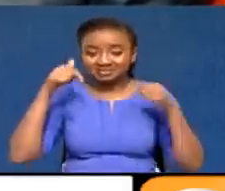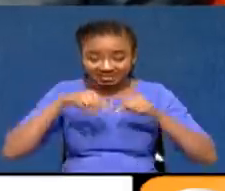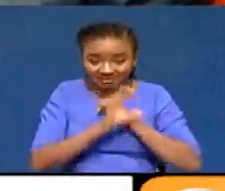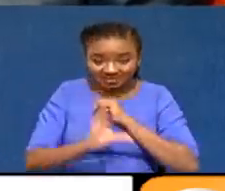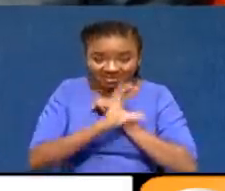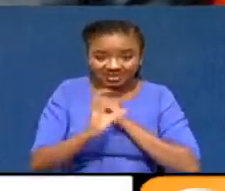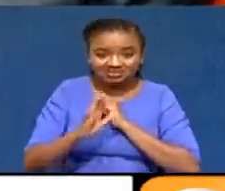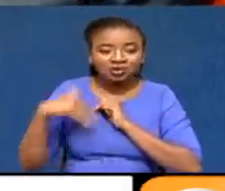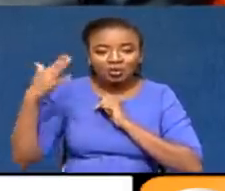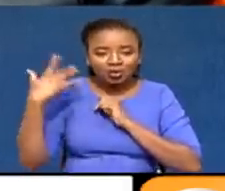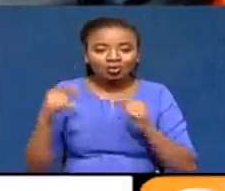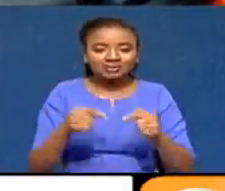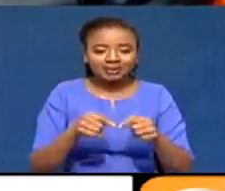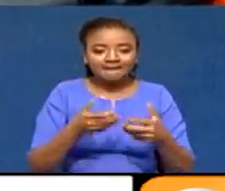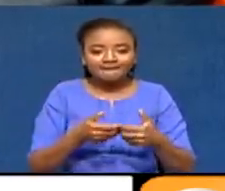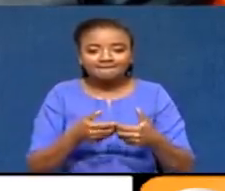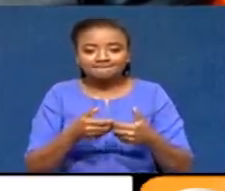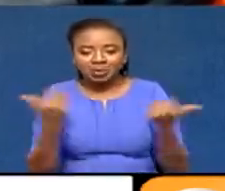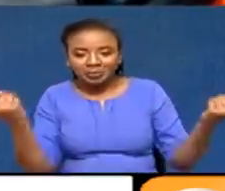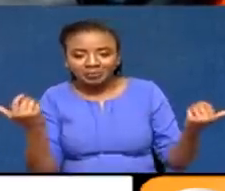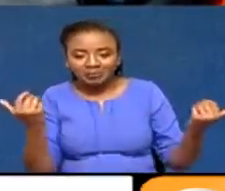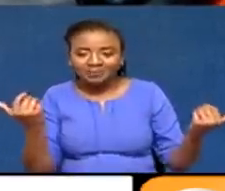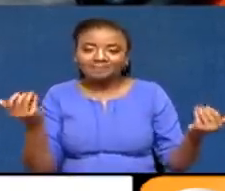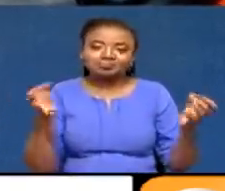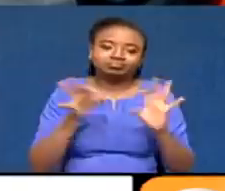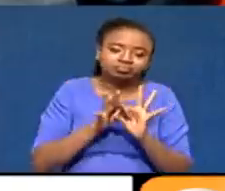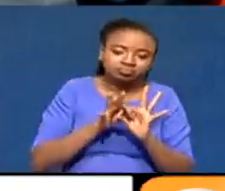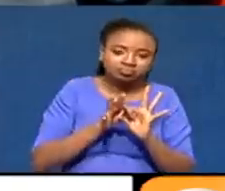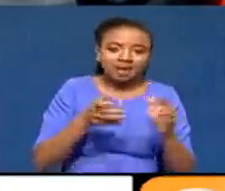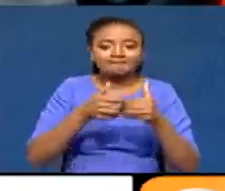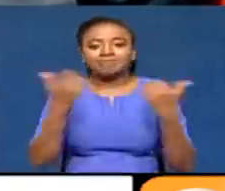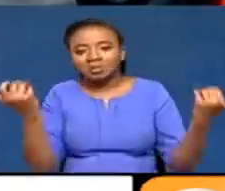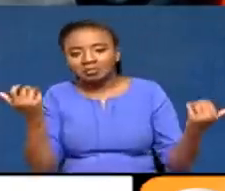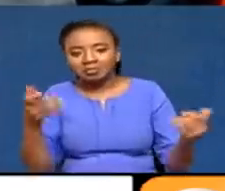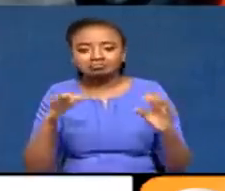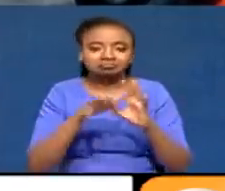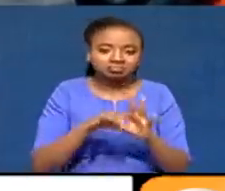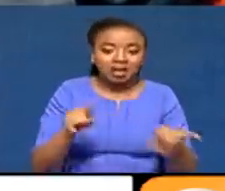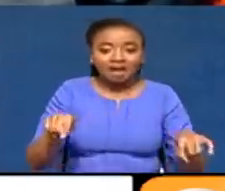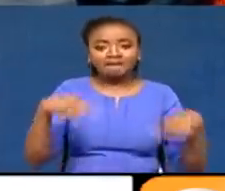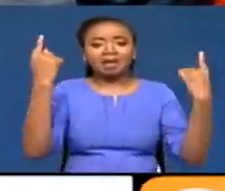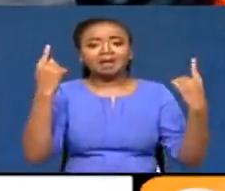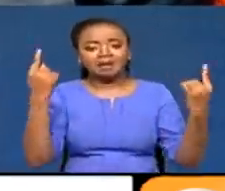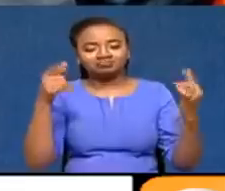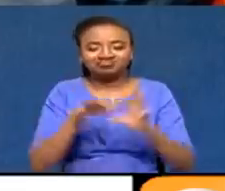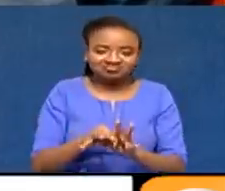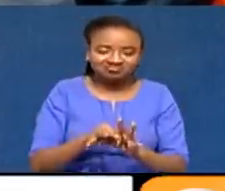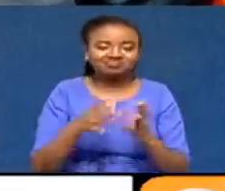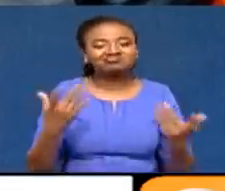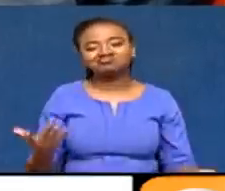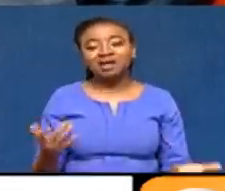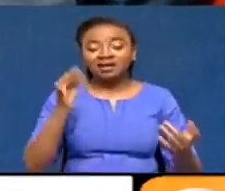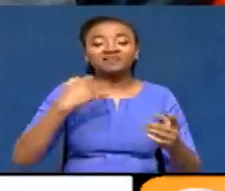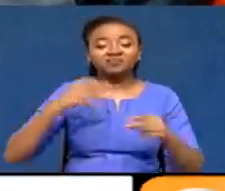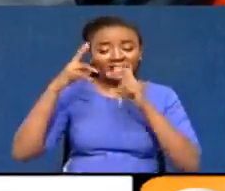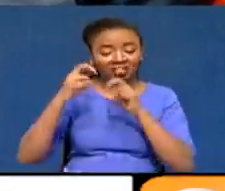country, we have disagreed. Agreed, come back together, disagreed, separated. And by the way, if we start going back to what people